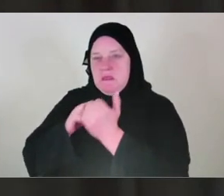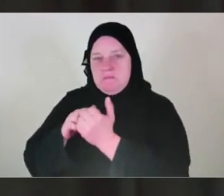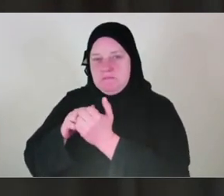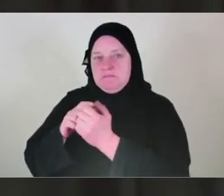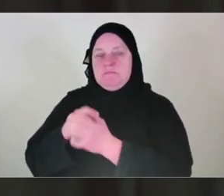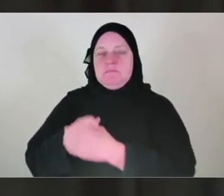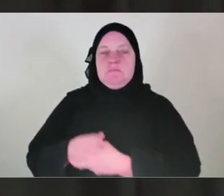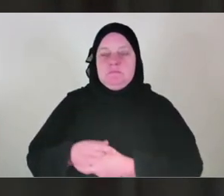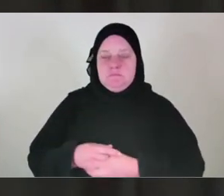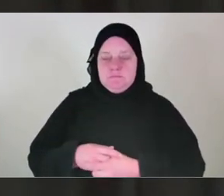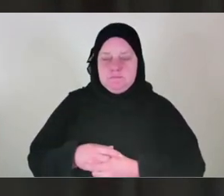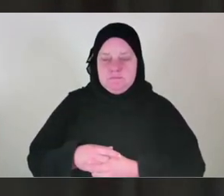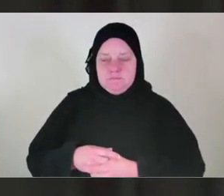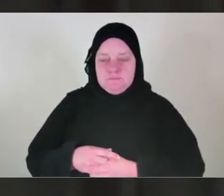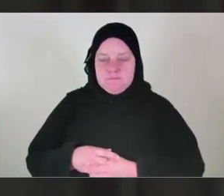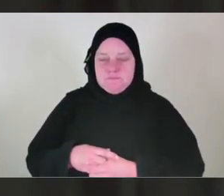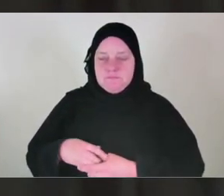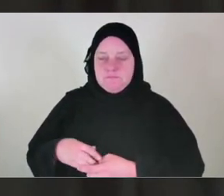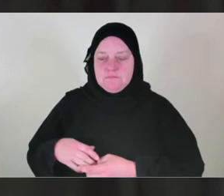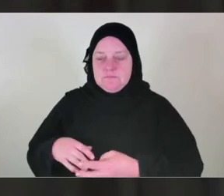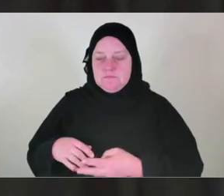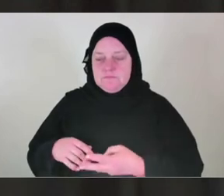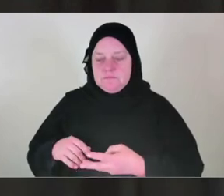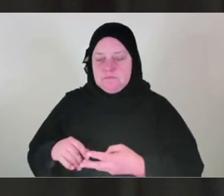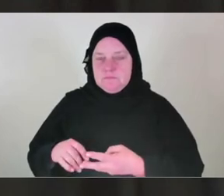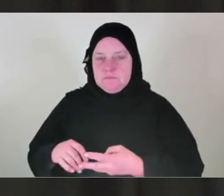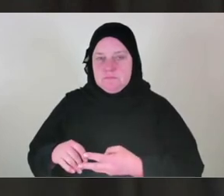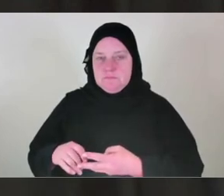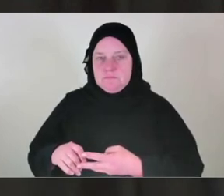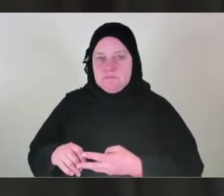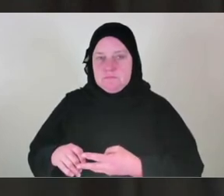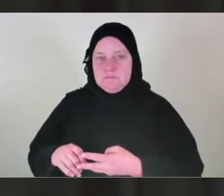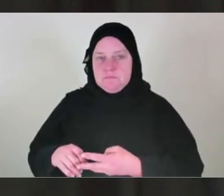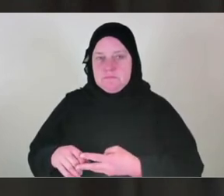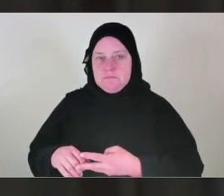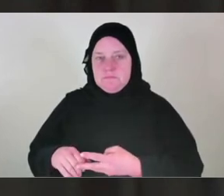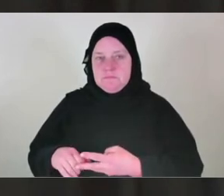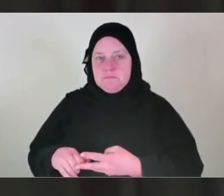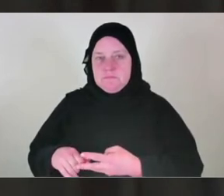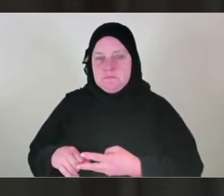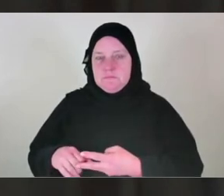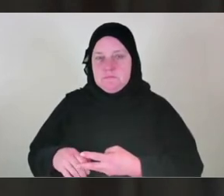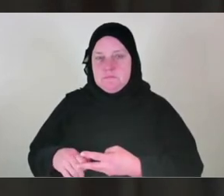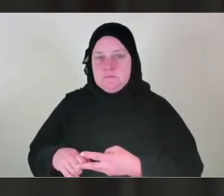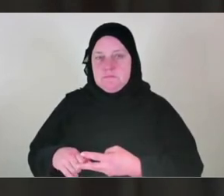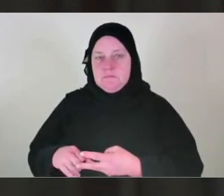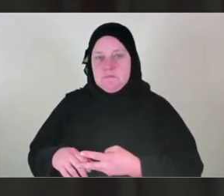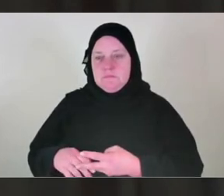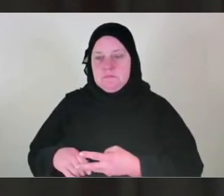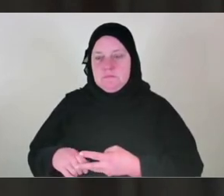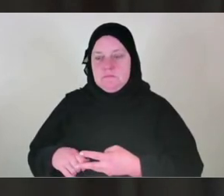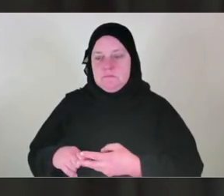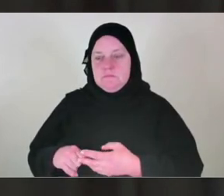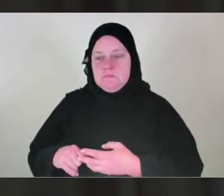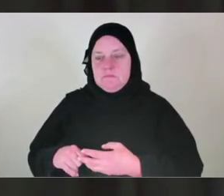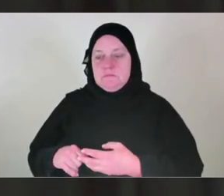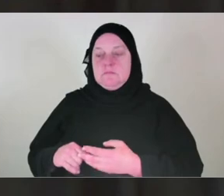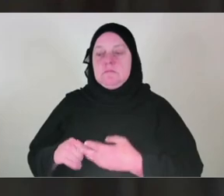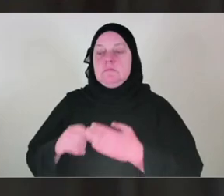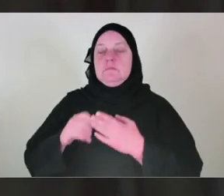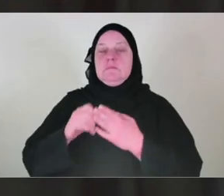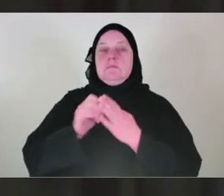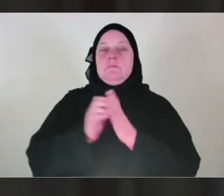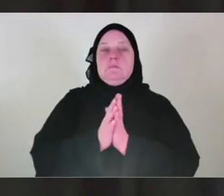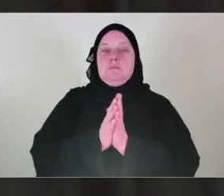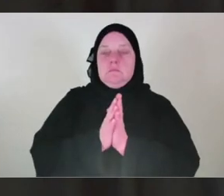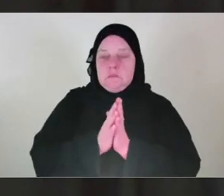Ja'far ibn al-Ma'mun fell into a well and broke his back in the well. But he didn't die.